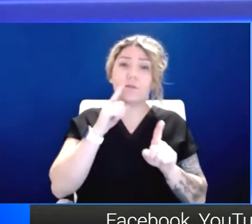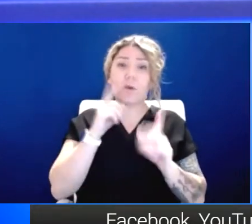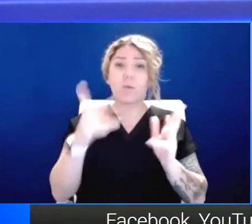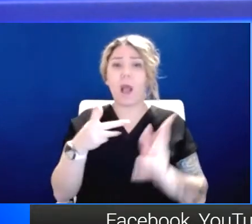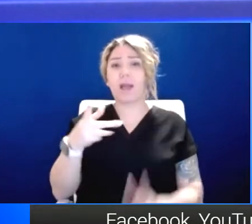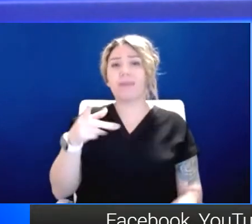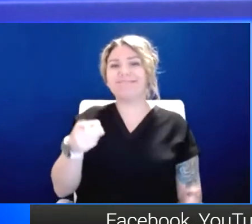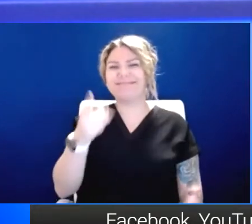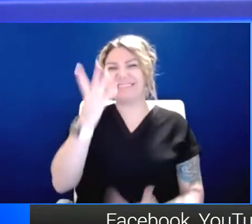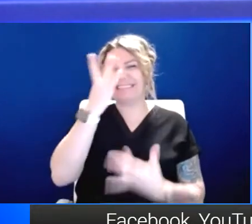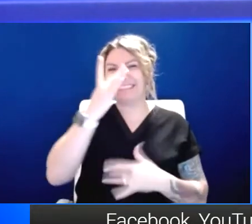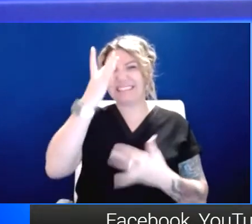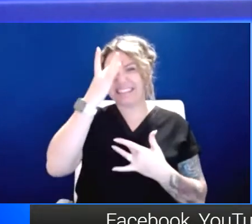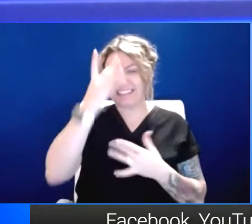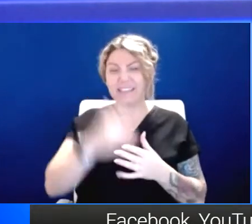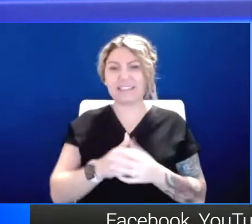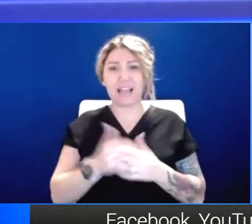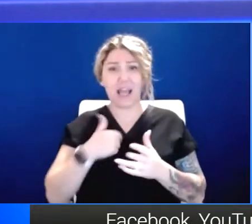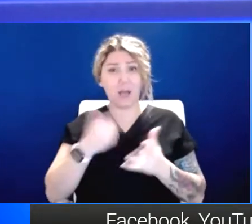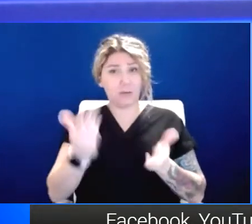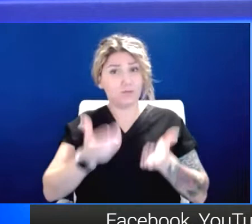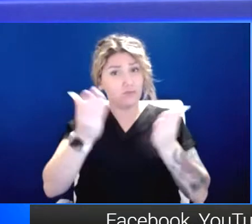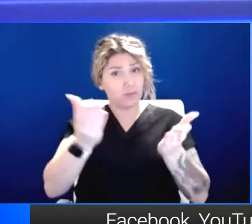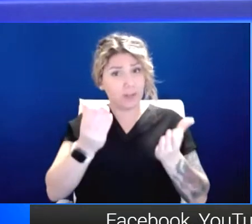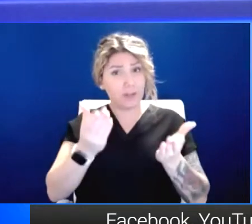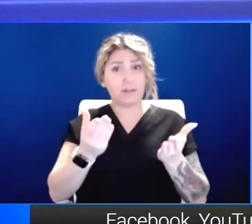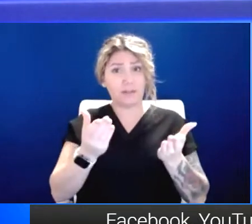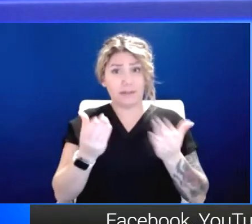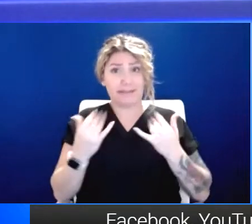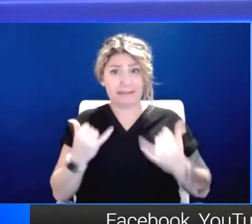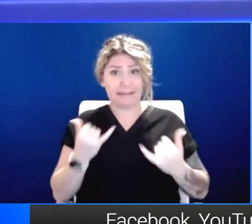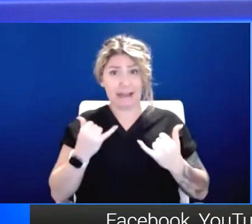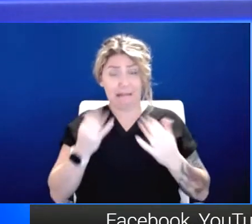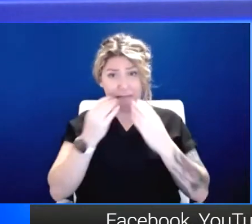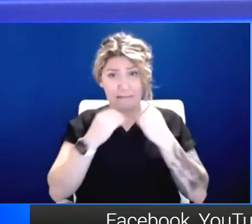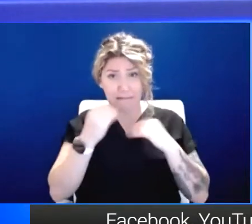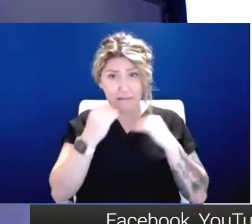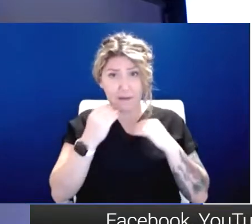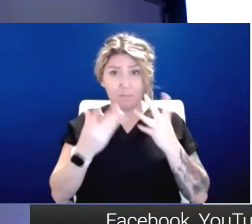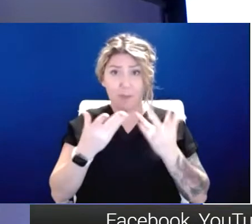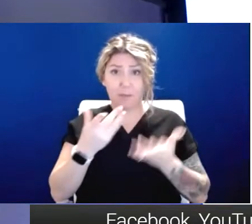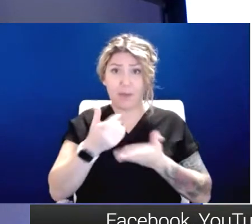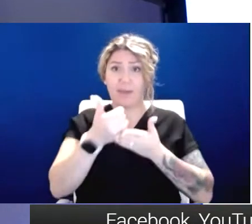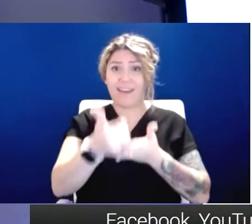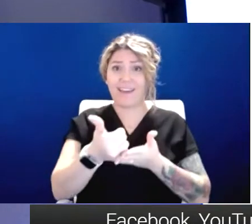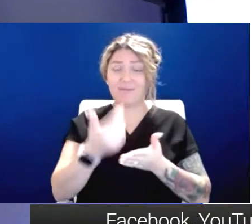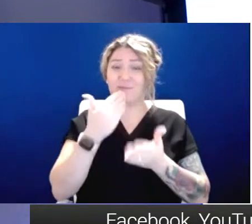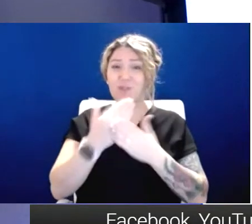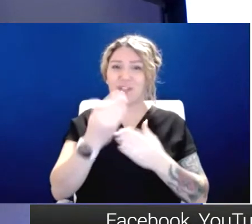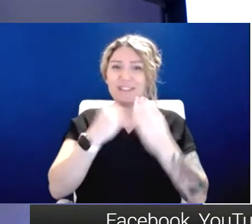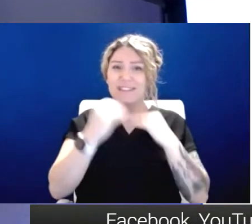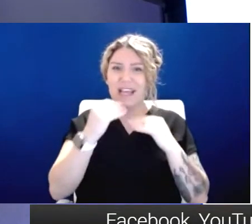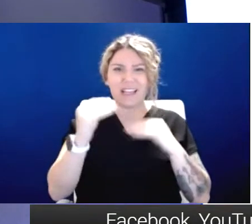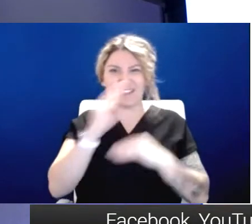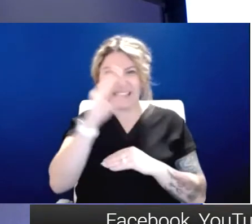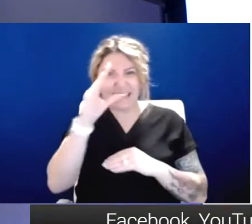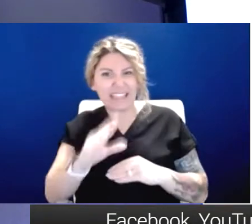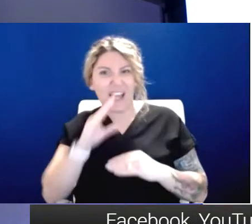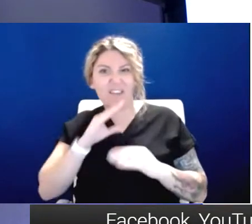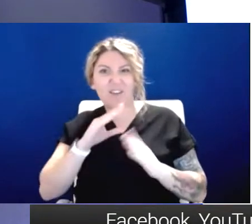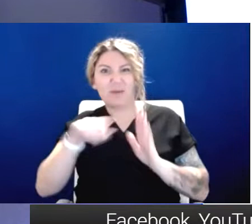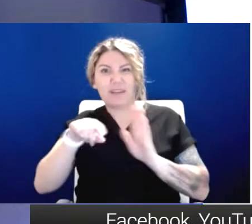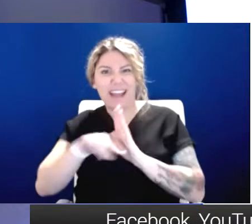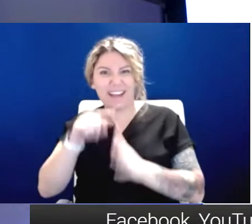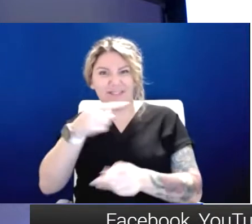itself. So I would suggest that is the diet today, which you would say may help. A good diet can never hurt anything, right? That's correct. It can